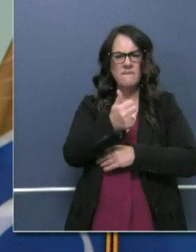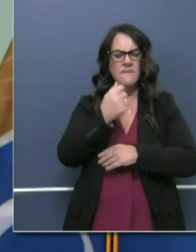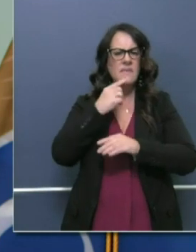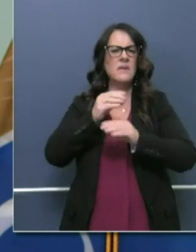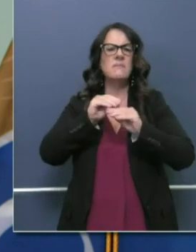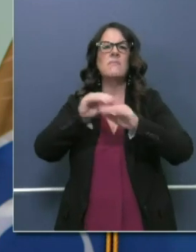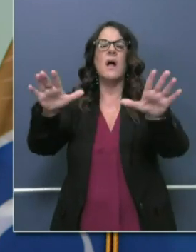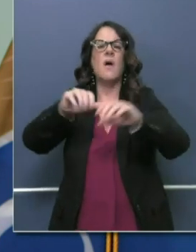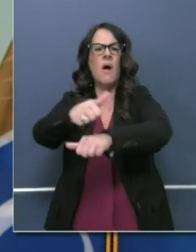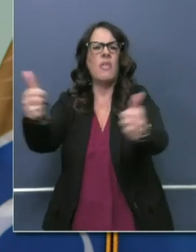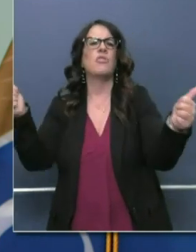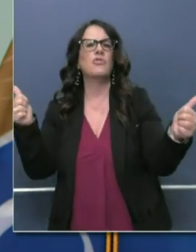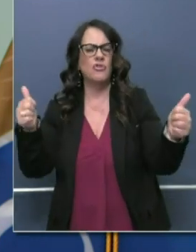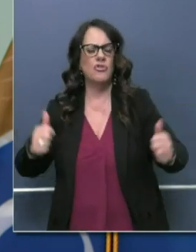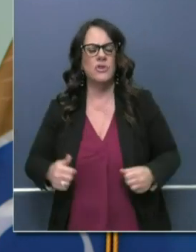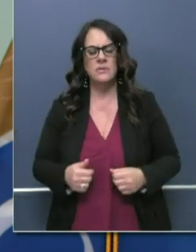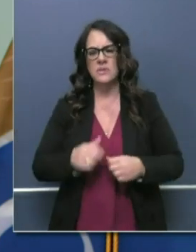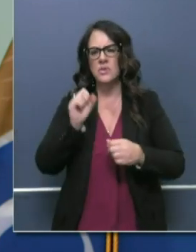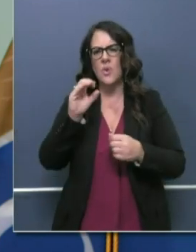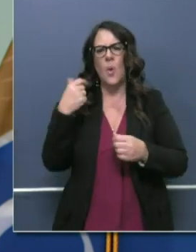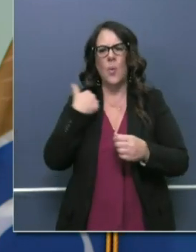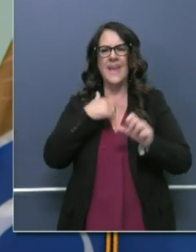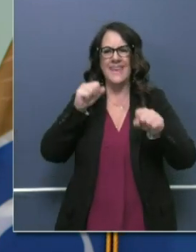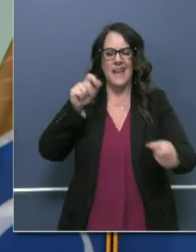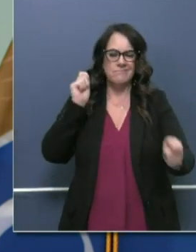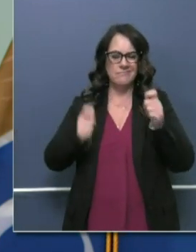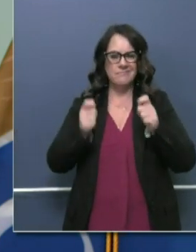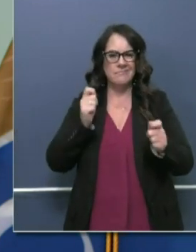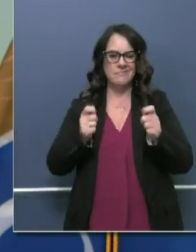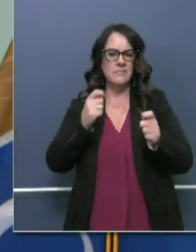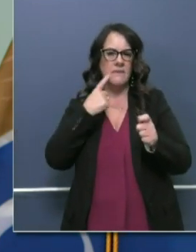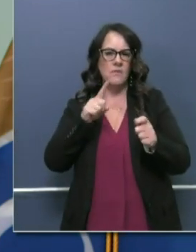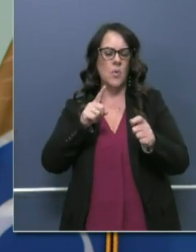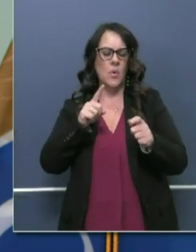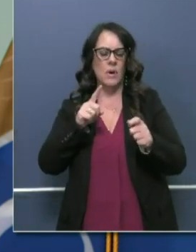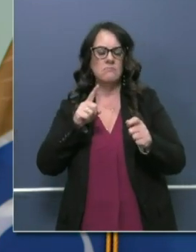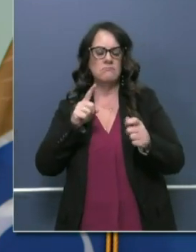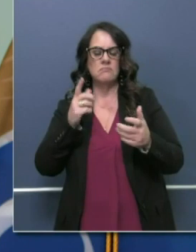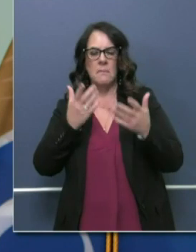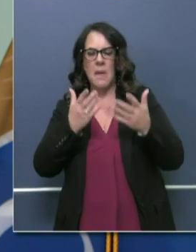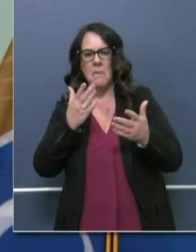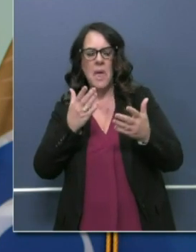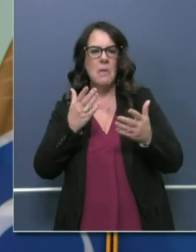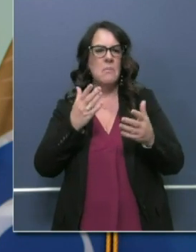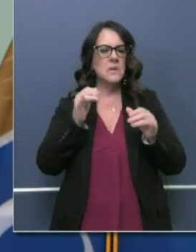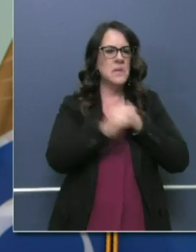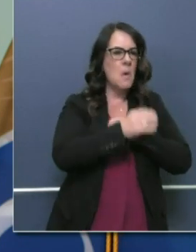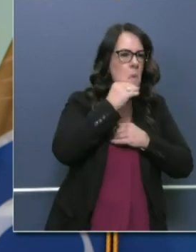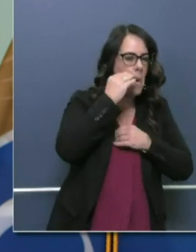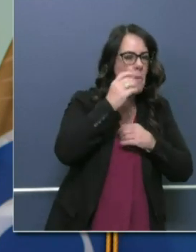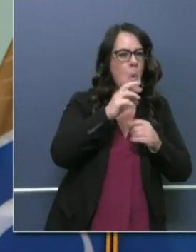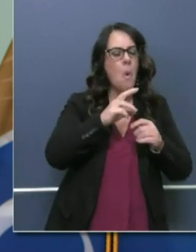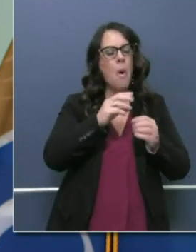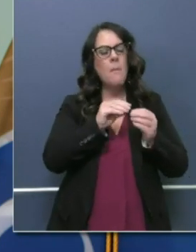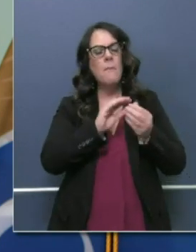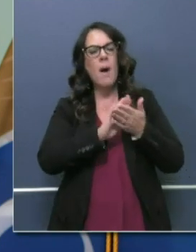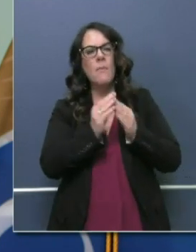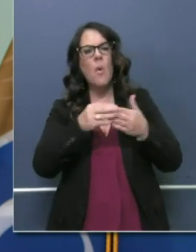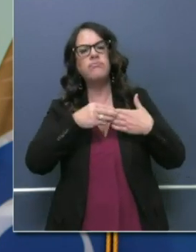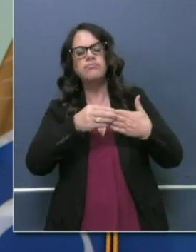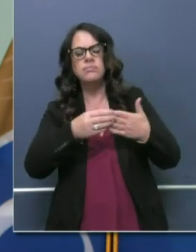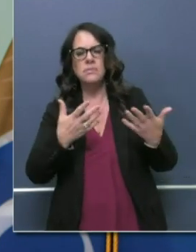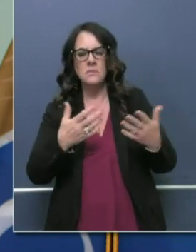quickly move to modify our stay-at-home order. This tracing, again, that's happening includes a workforce of